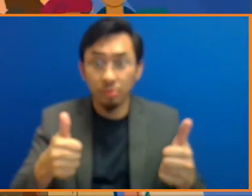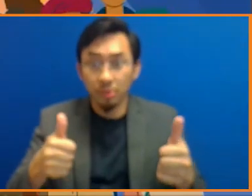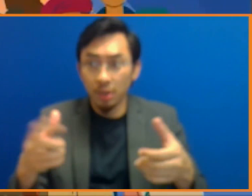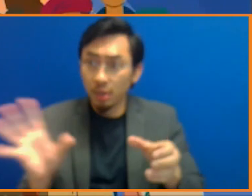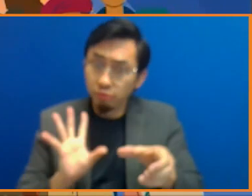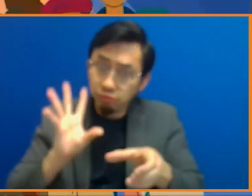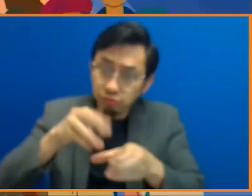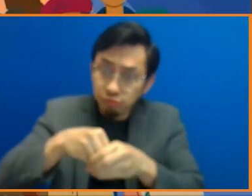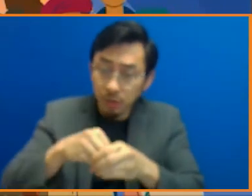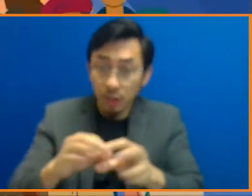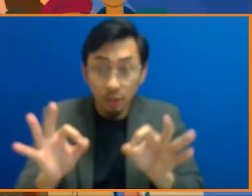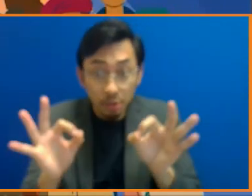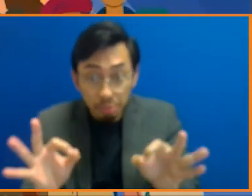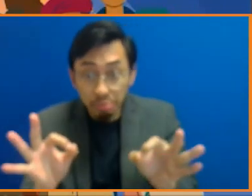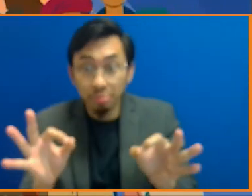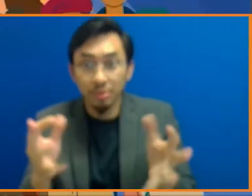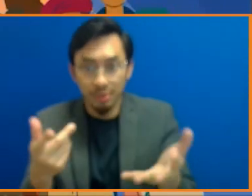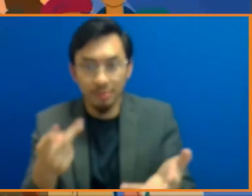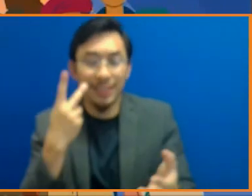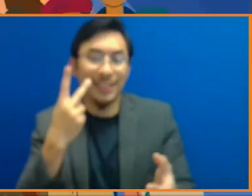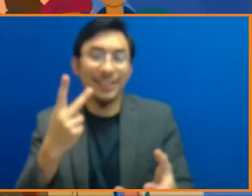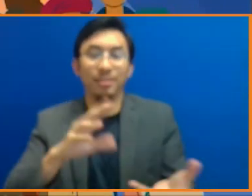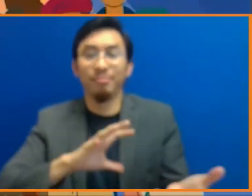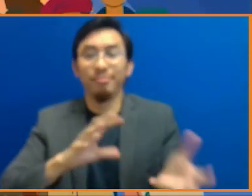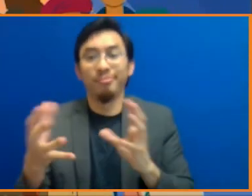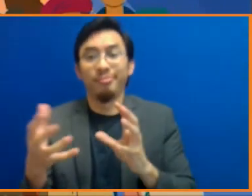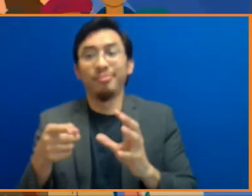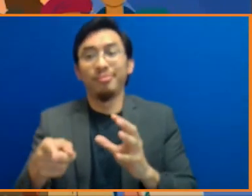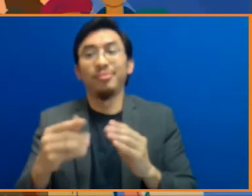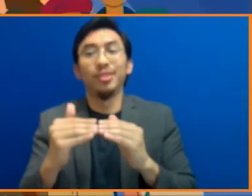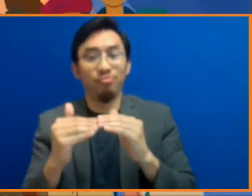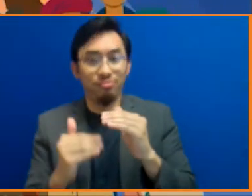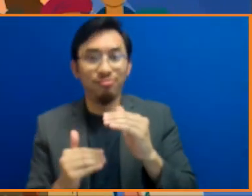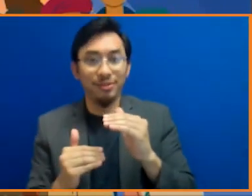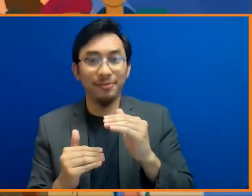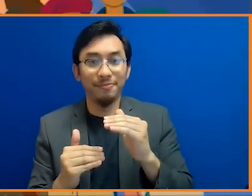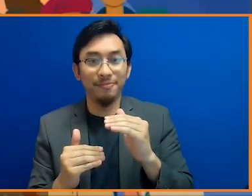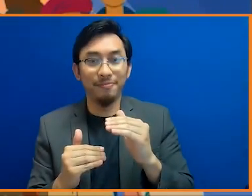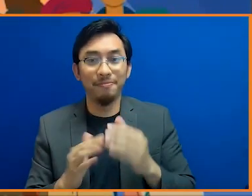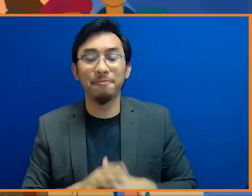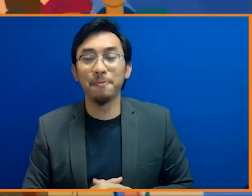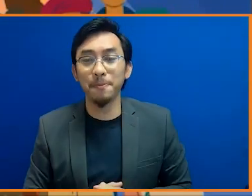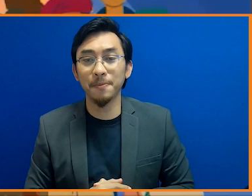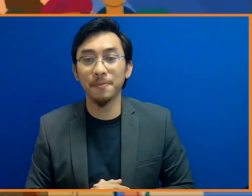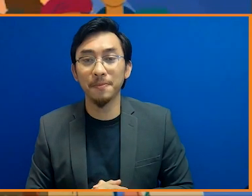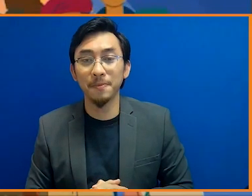the concept of sustainable disaster risk reduction. Okay.